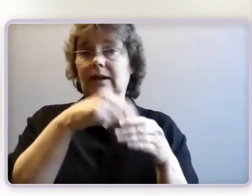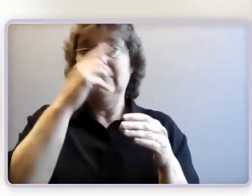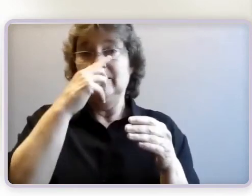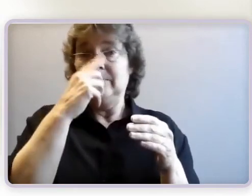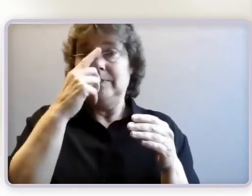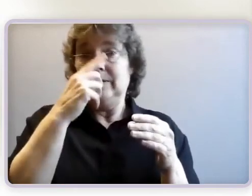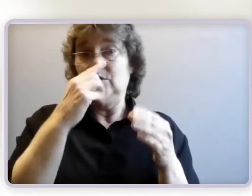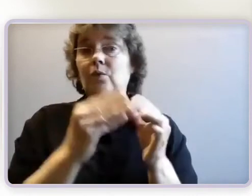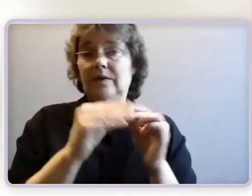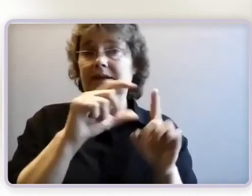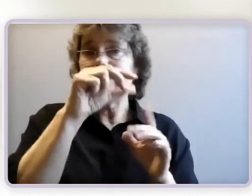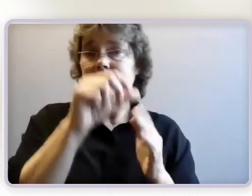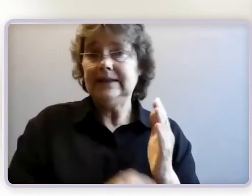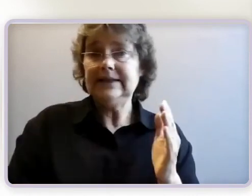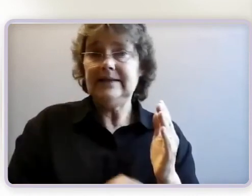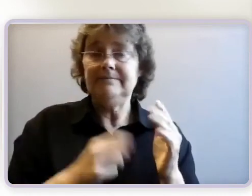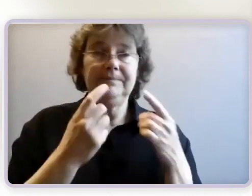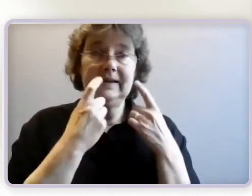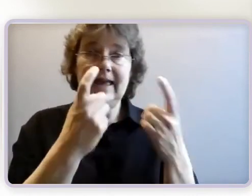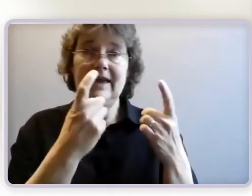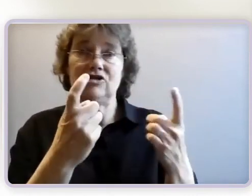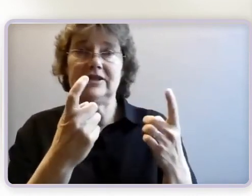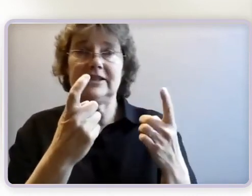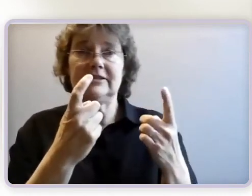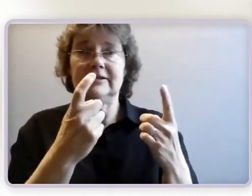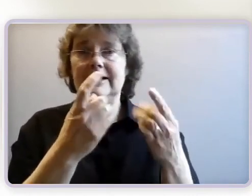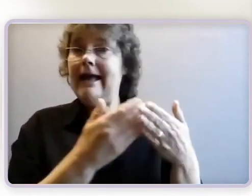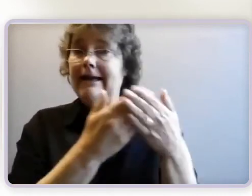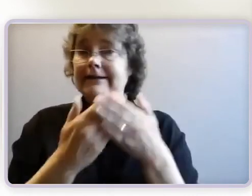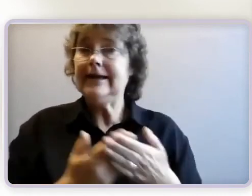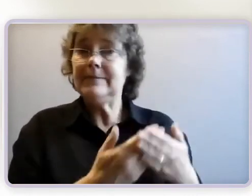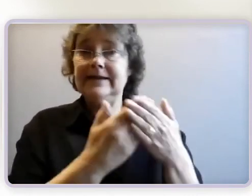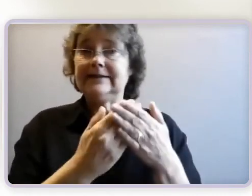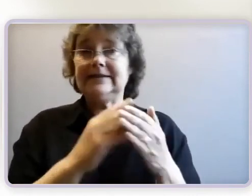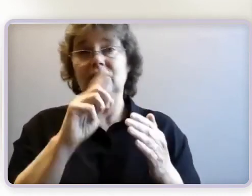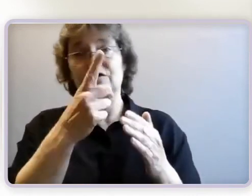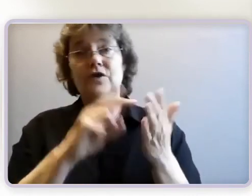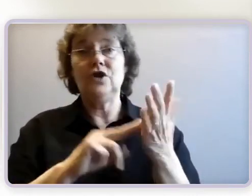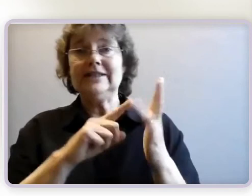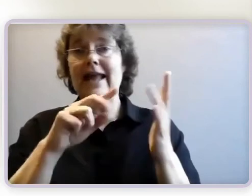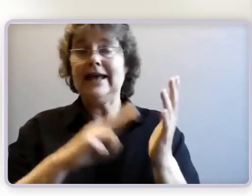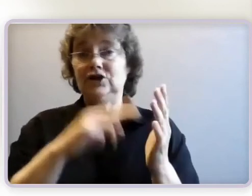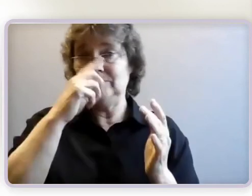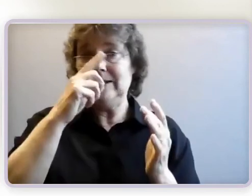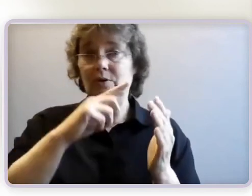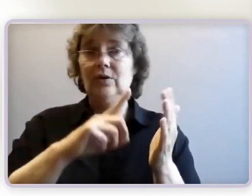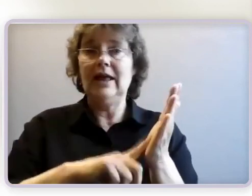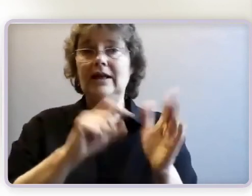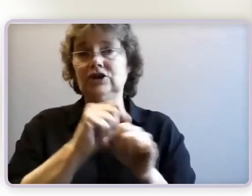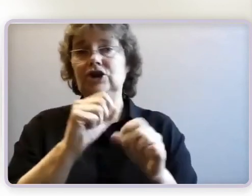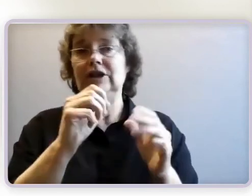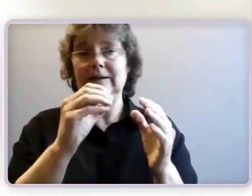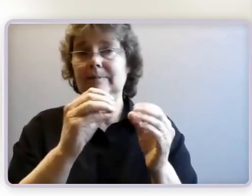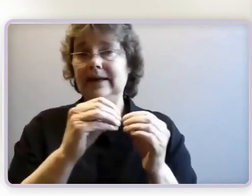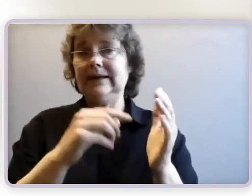carers, academics, First Nations people, and LGBTIQ people.